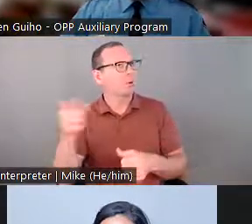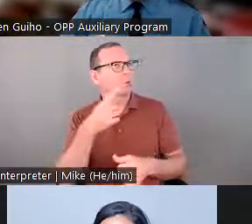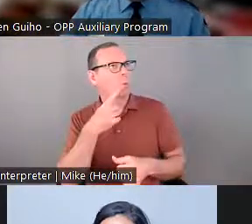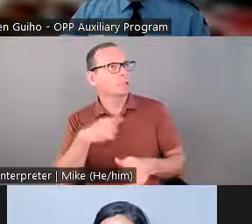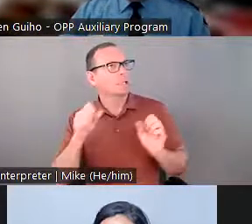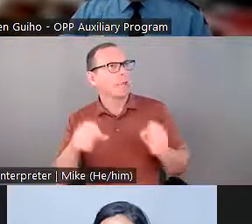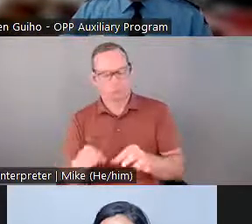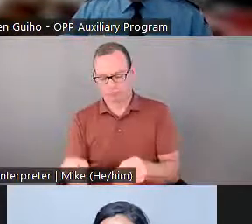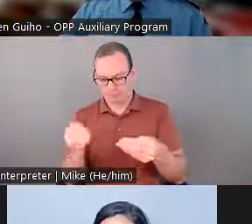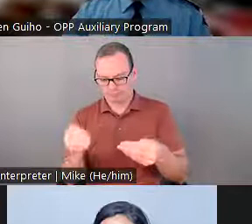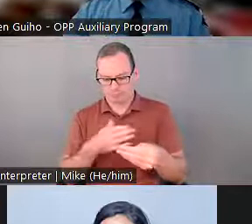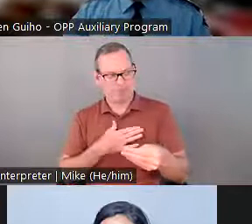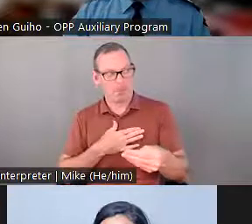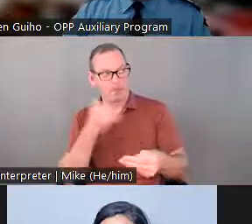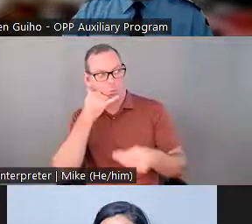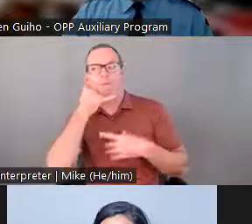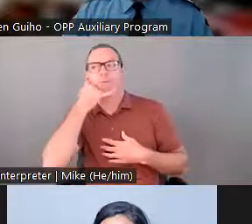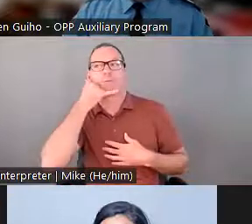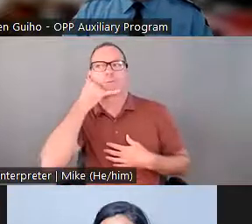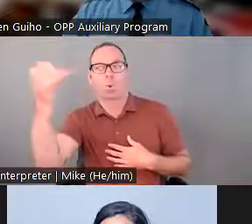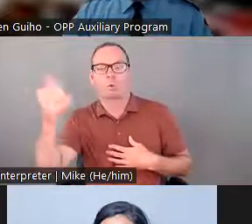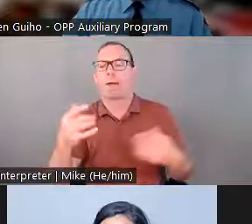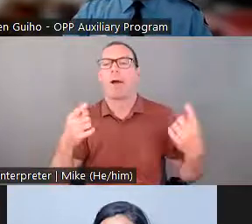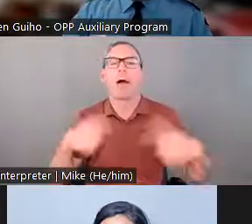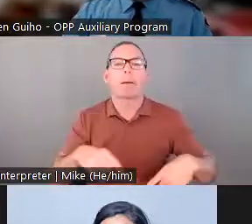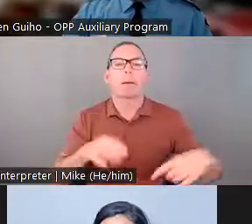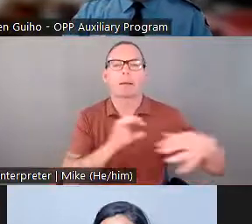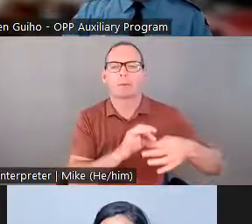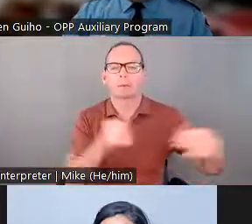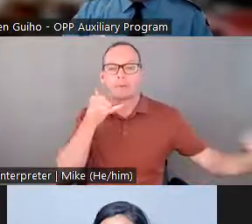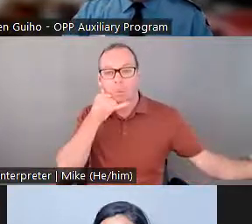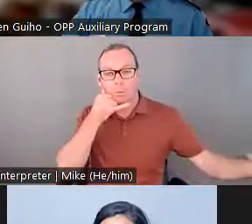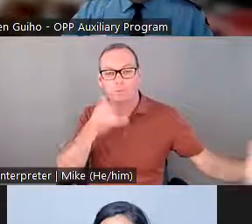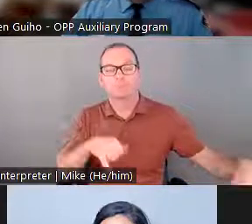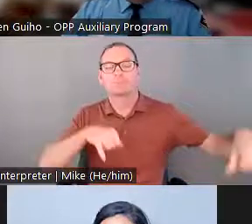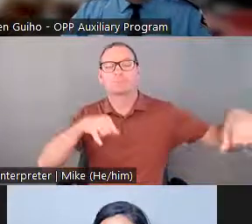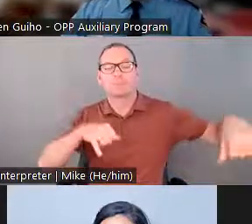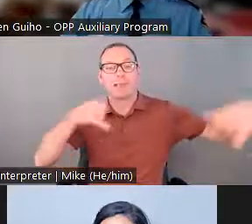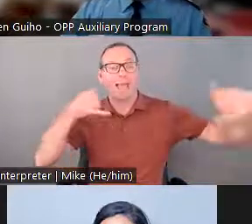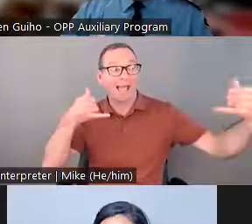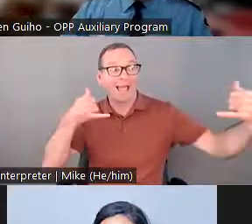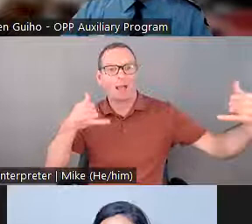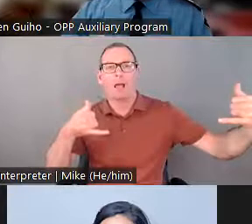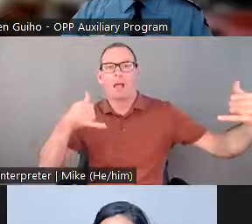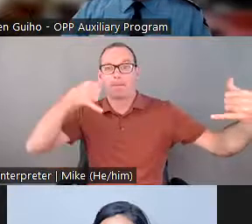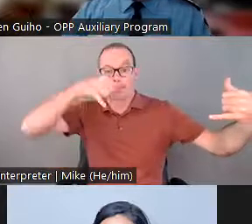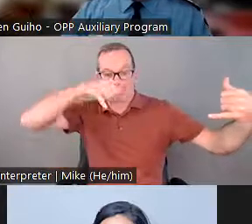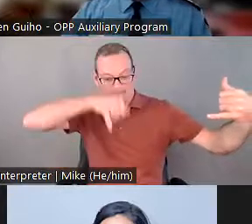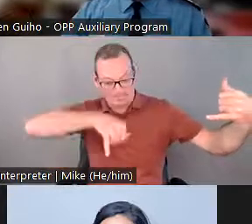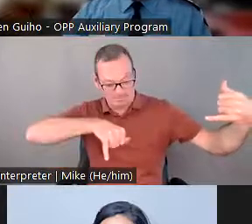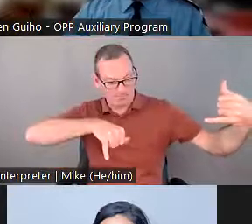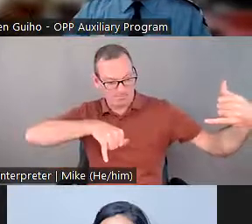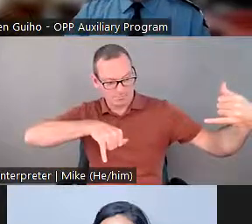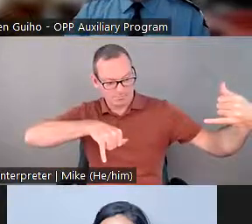and I don't have the specifics on that, but they tied up your line for a number of seconds that when you hang up and pick up your receiver, it's